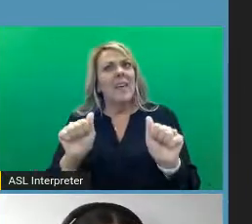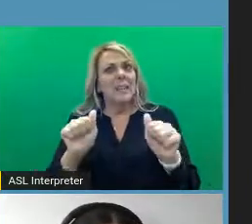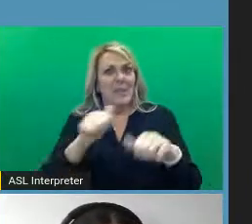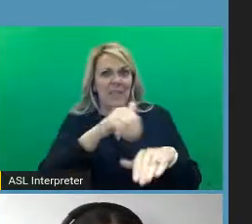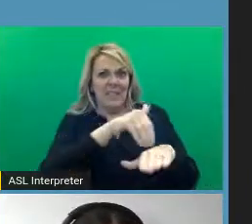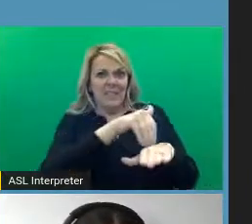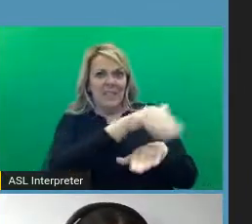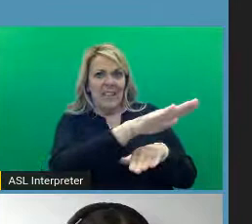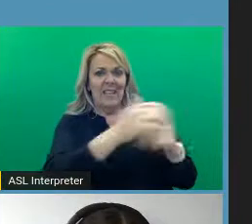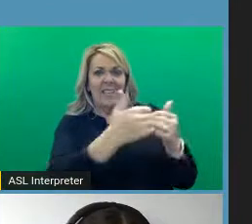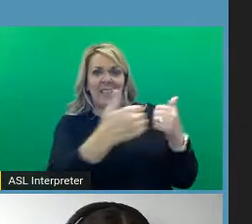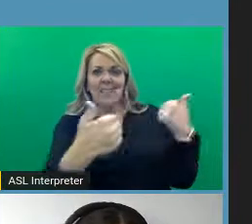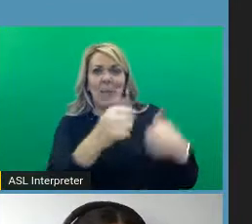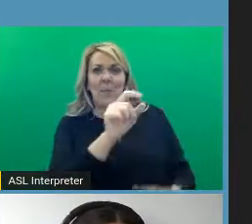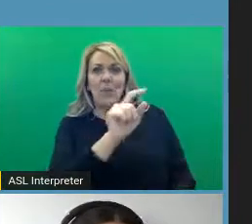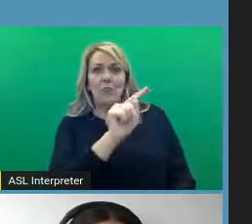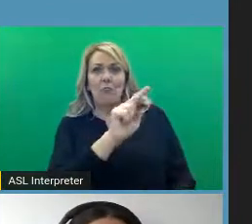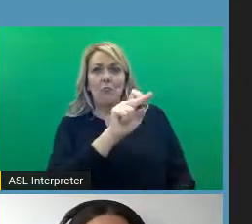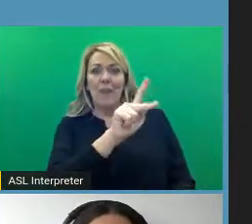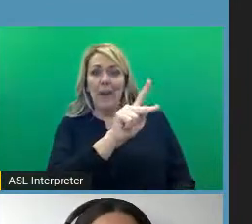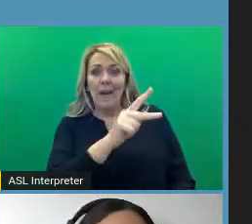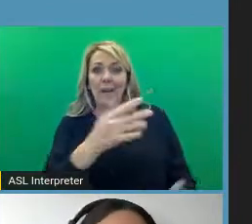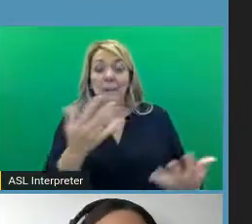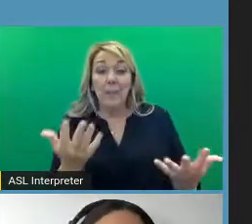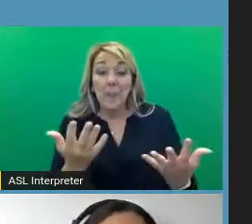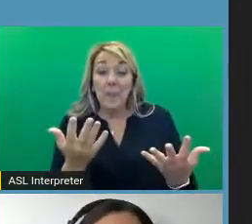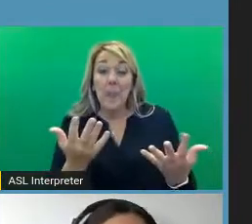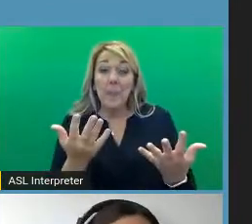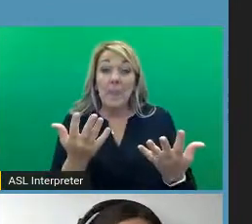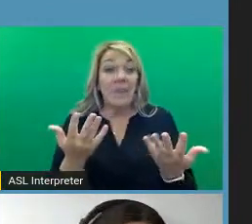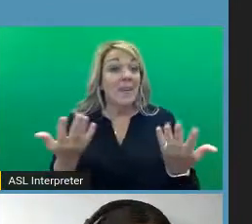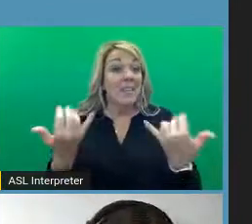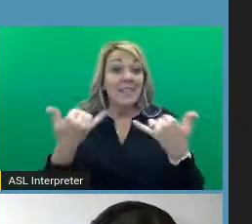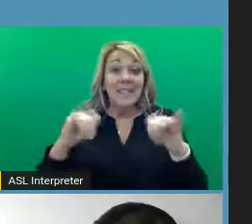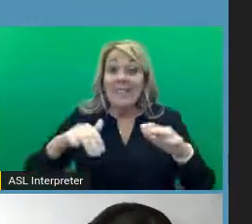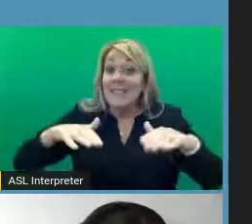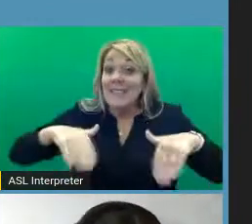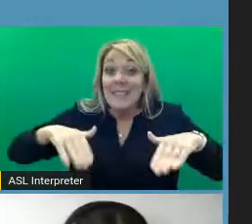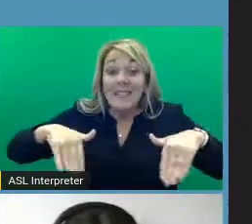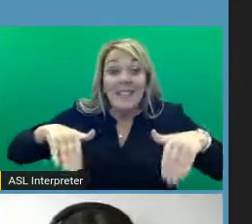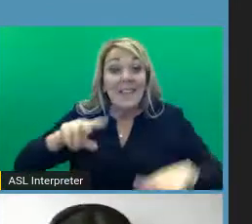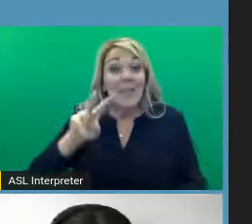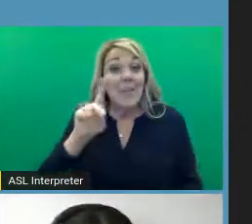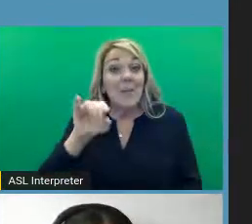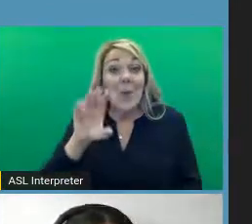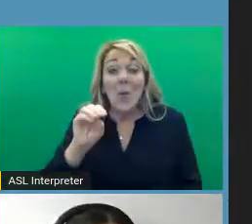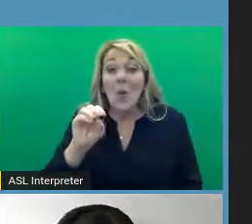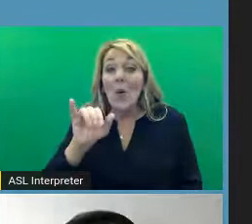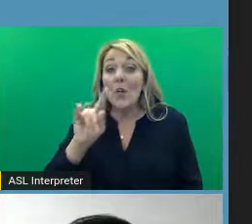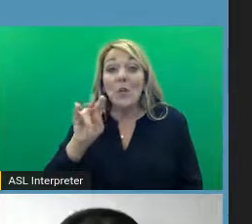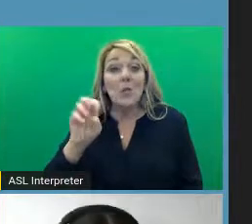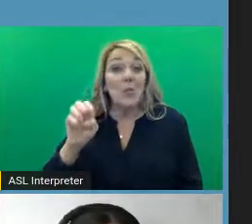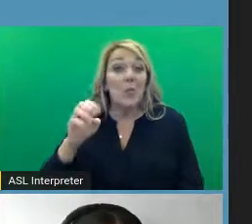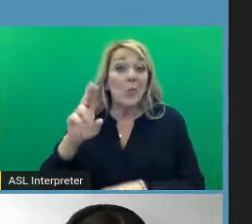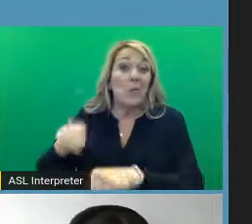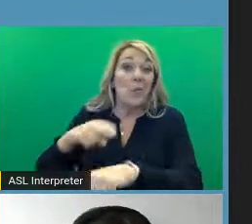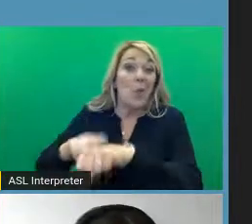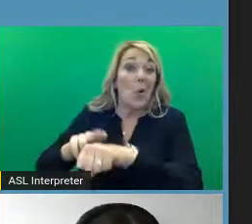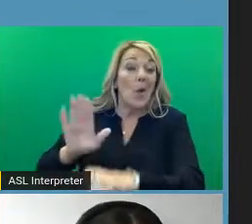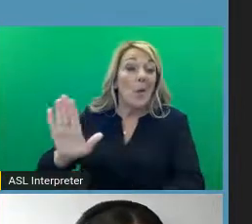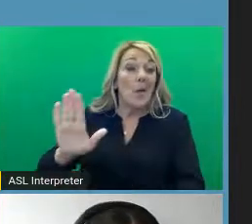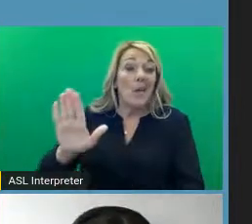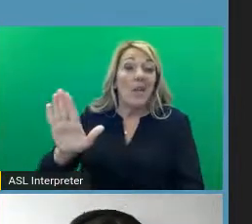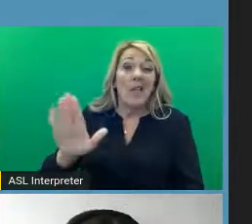out as separate tracks. Why this still isn't a feature on Vimeo and YouTube normal?